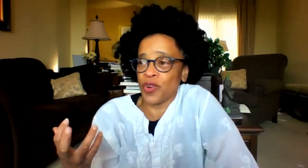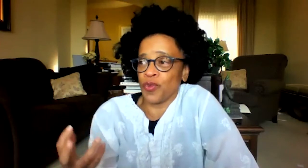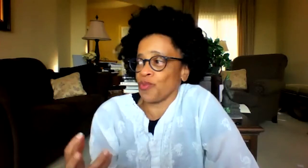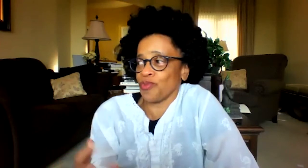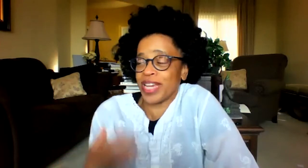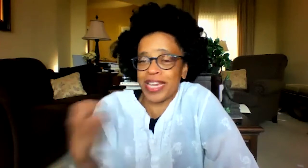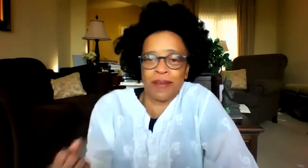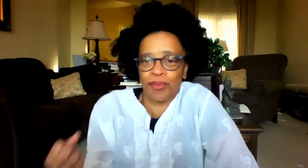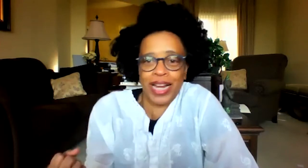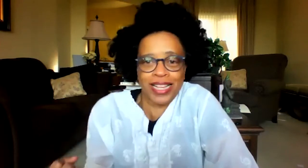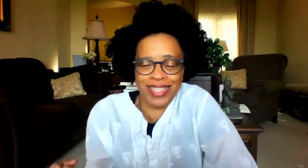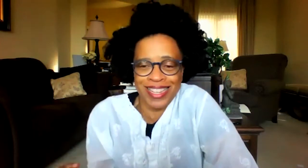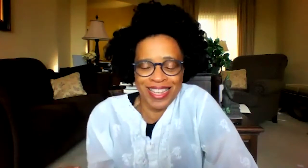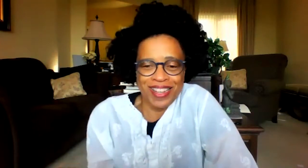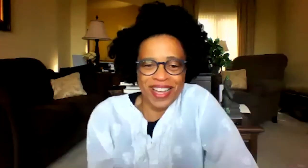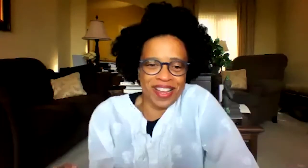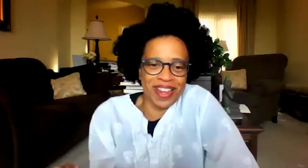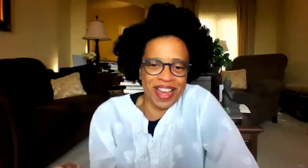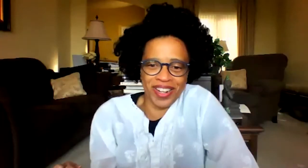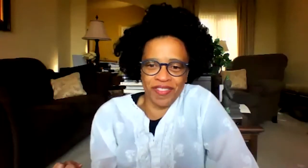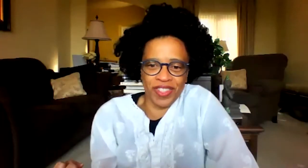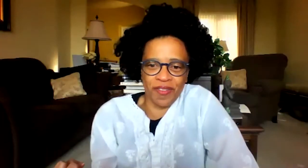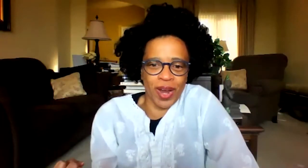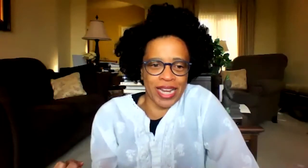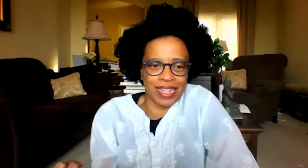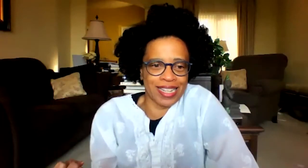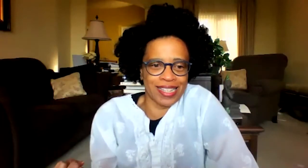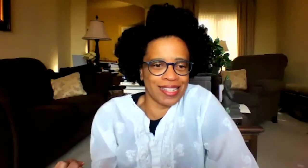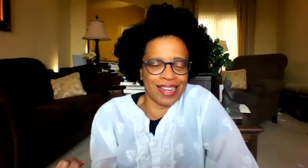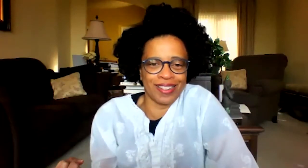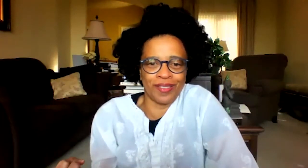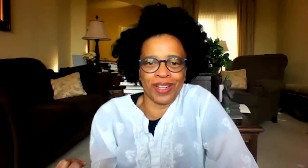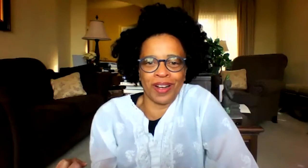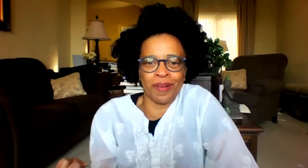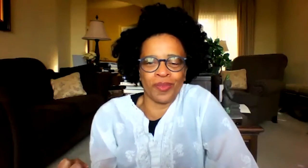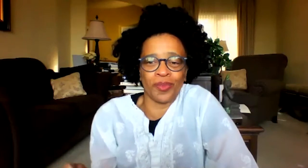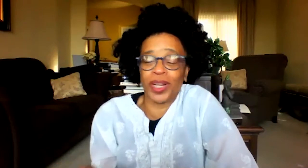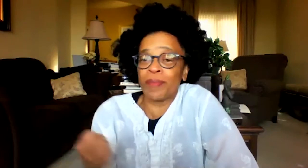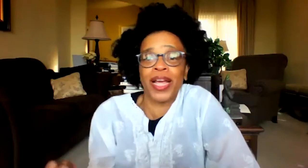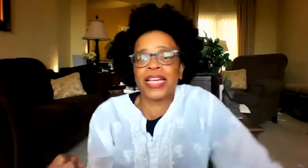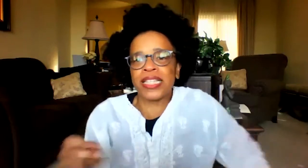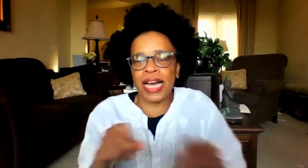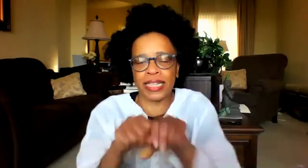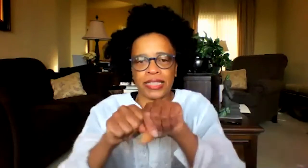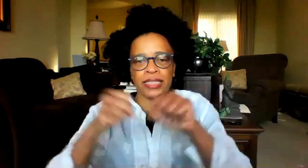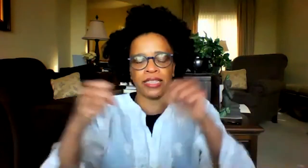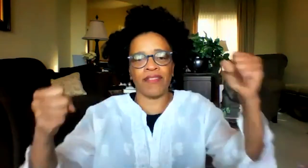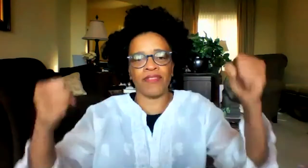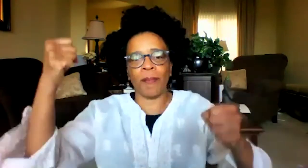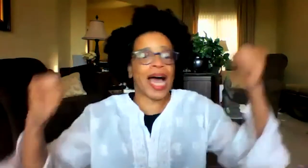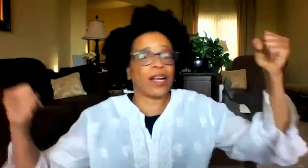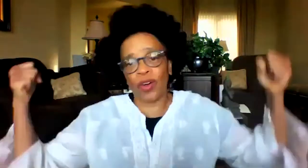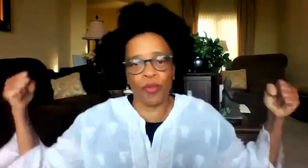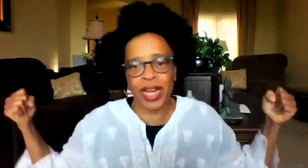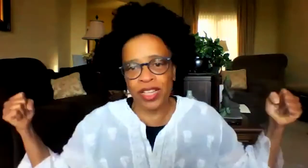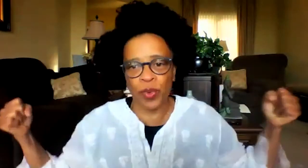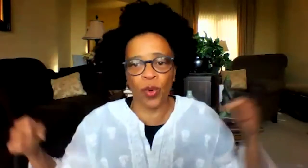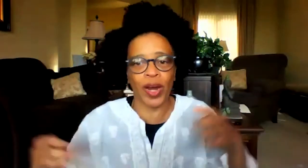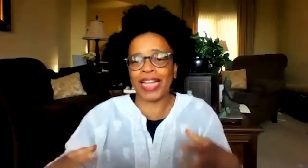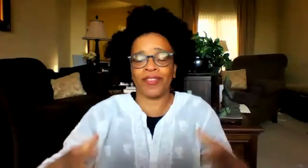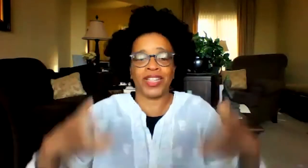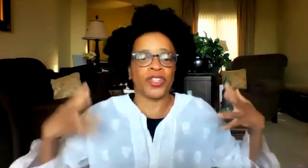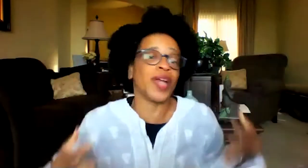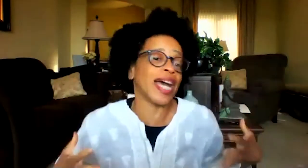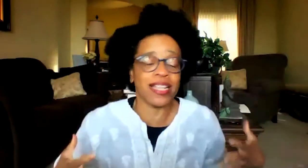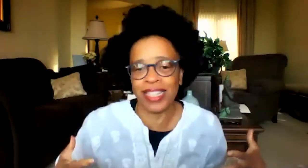of re-embrace narratives of whiteness and re-embrace the idea of a battle, a race